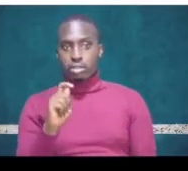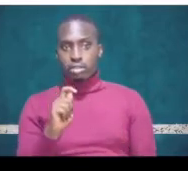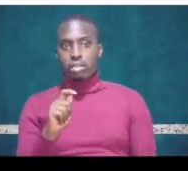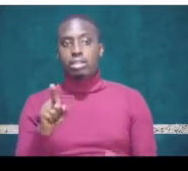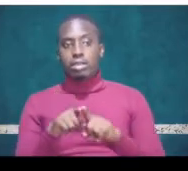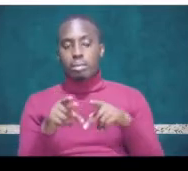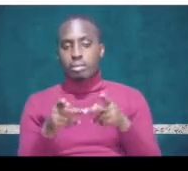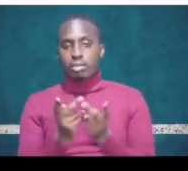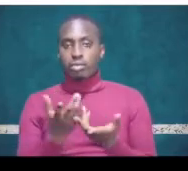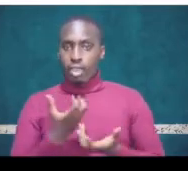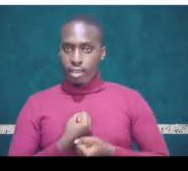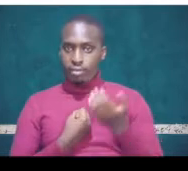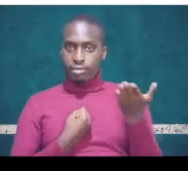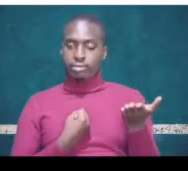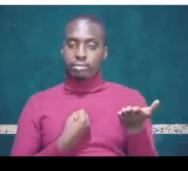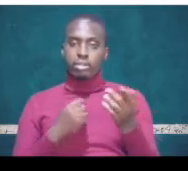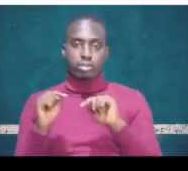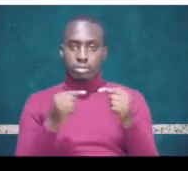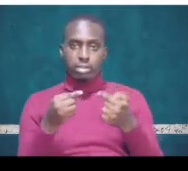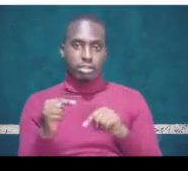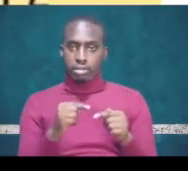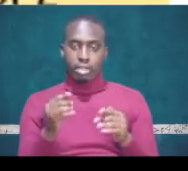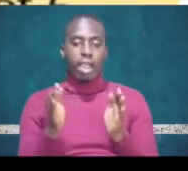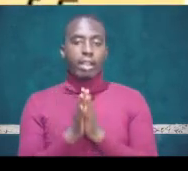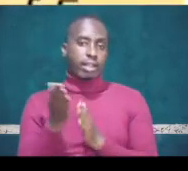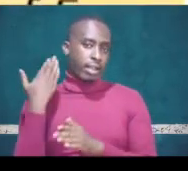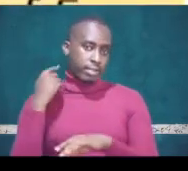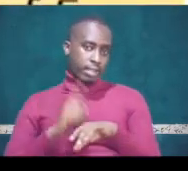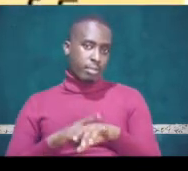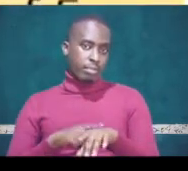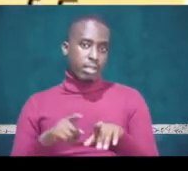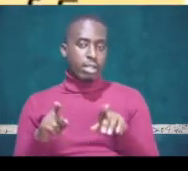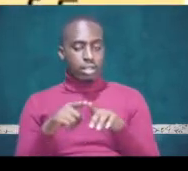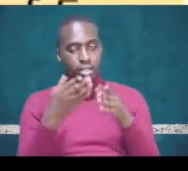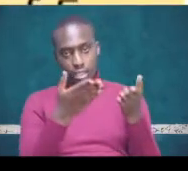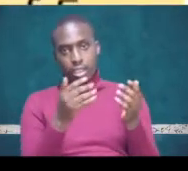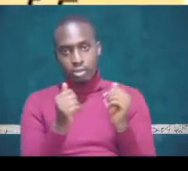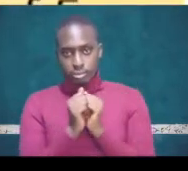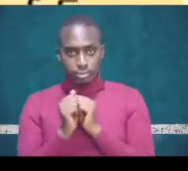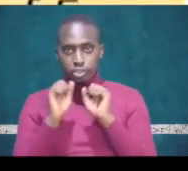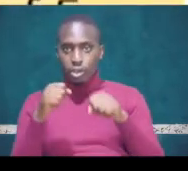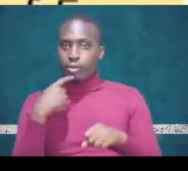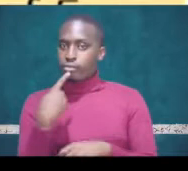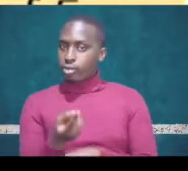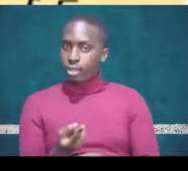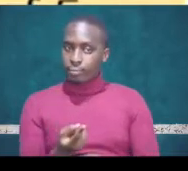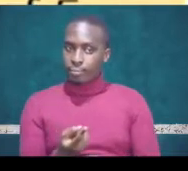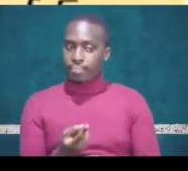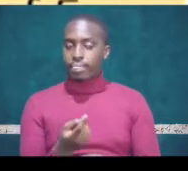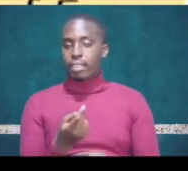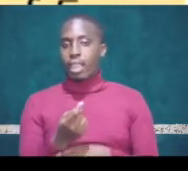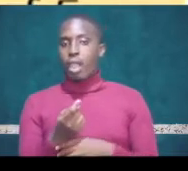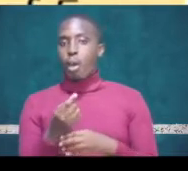a point that we have discussed the last time. And there we should determine the